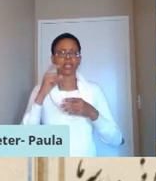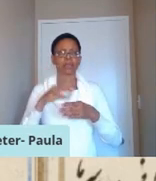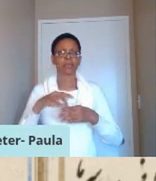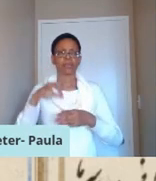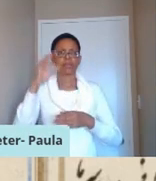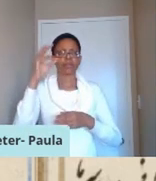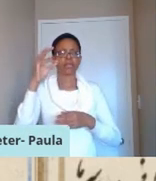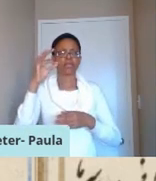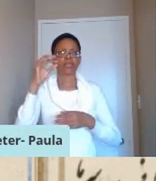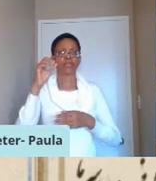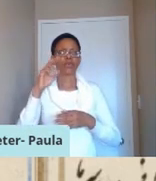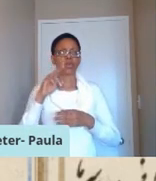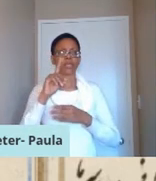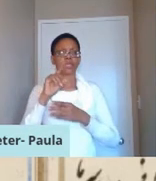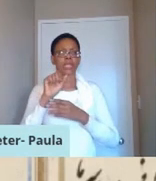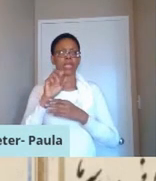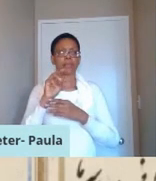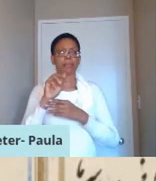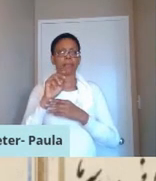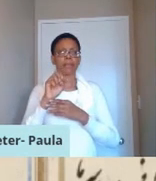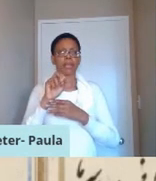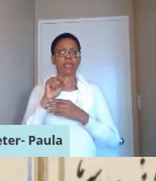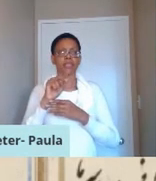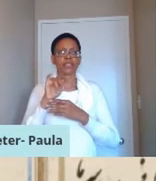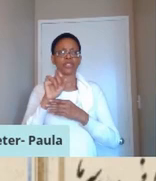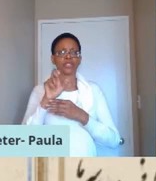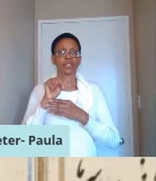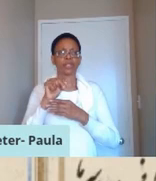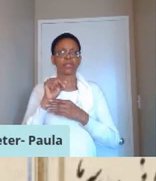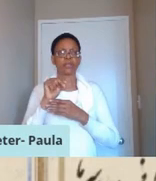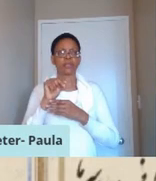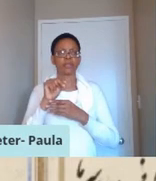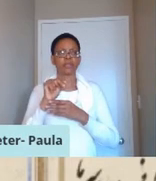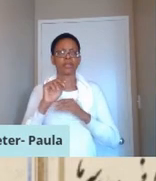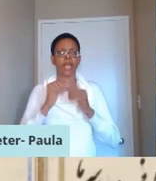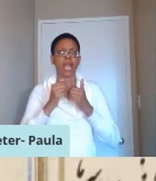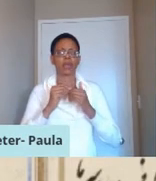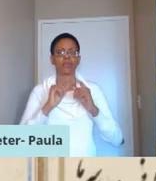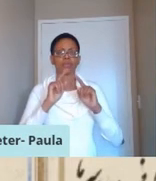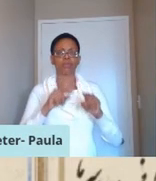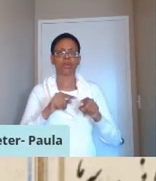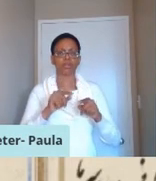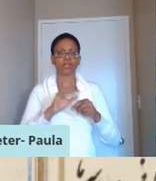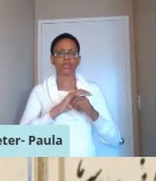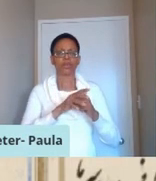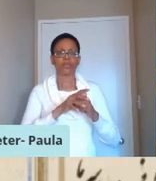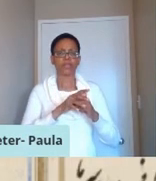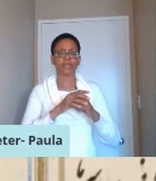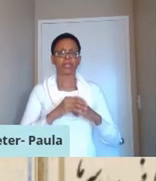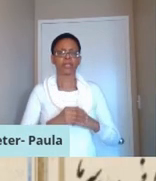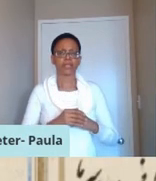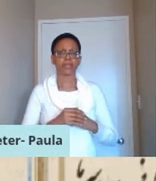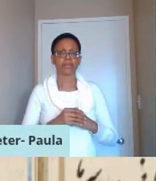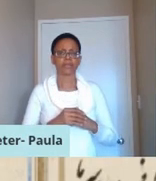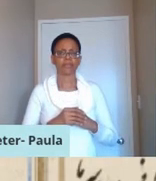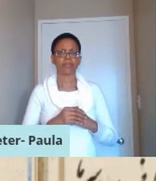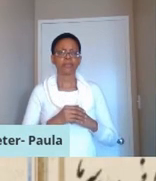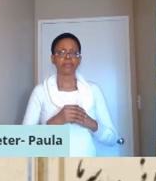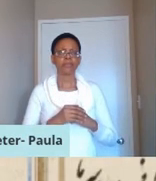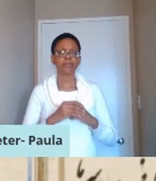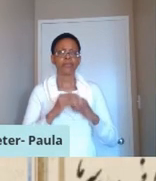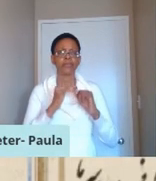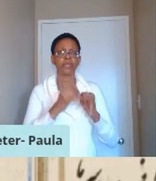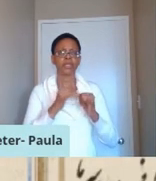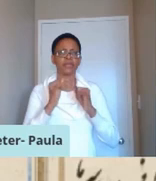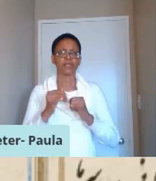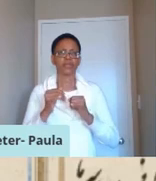spiritual dimension of our response to COVID-19, especially all the individual and collective suffering during